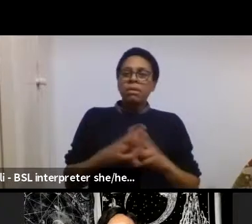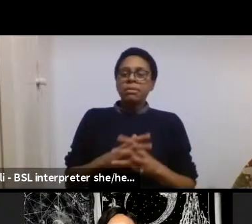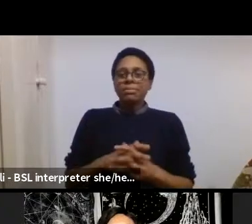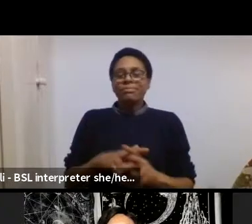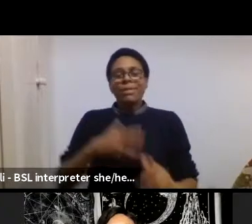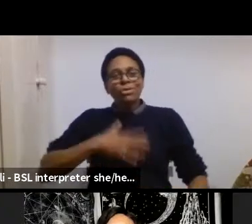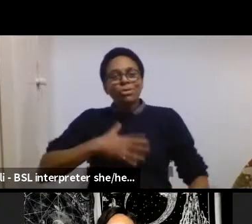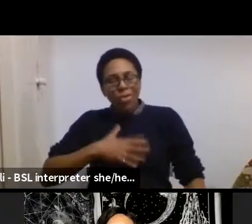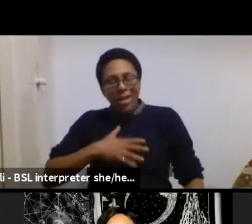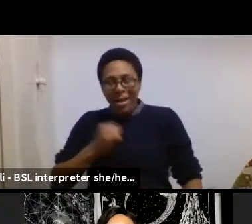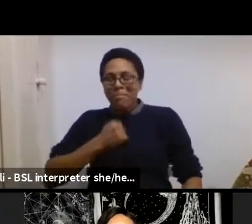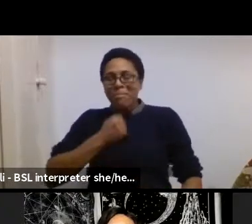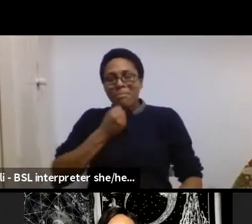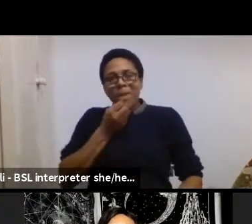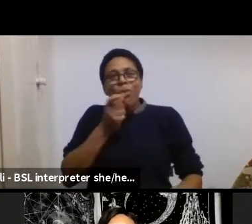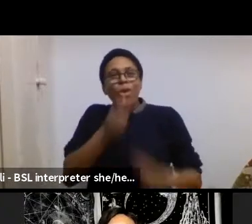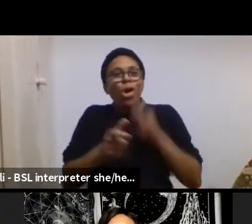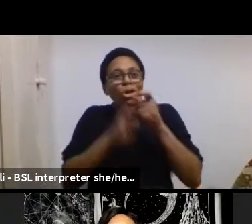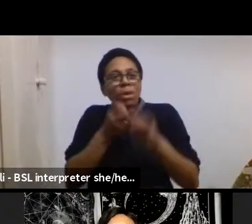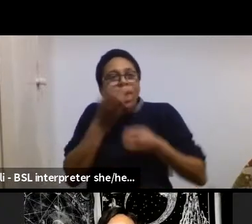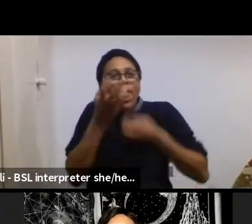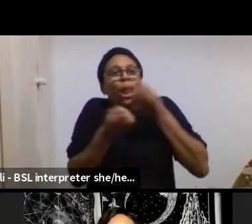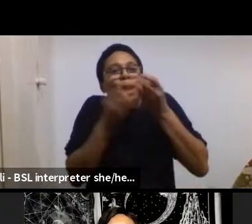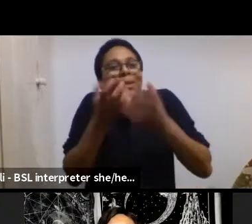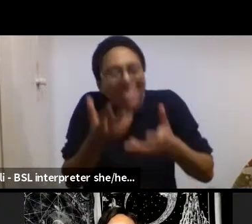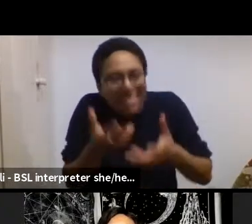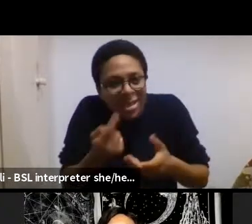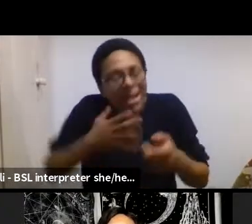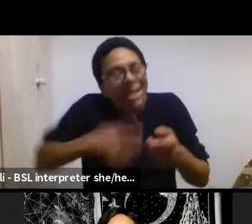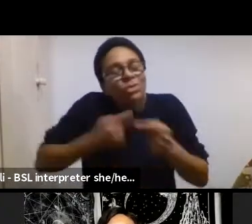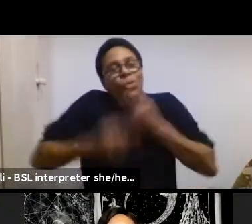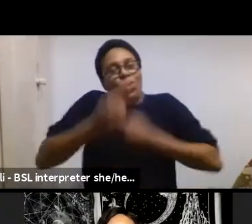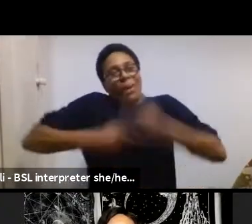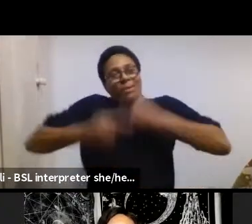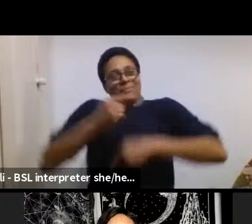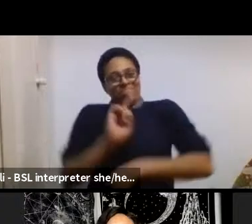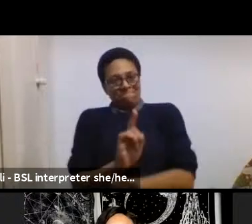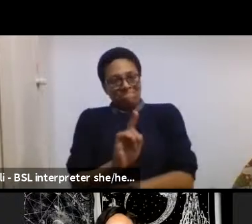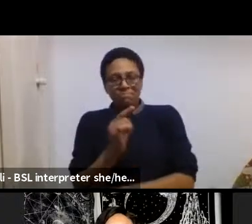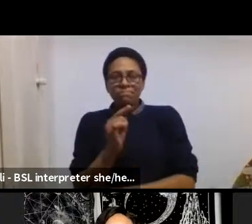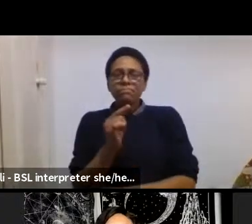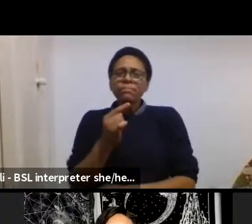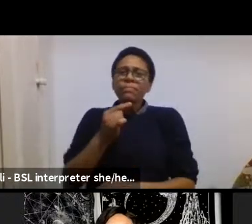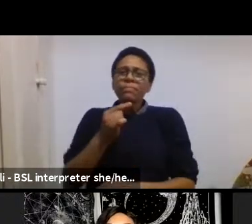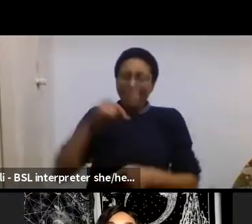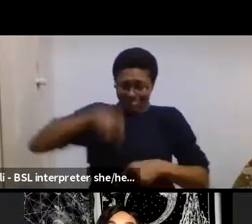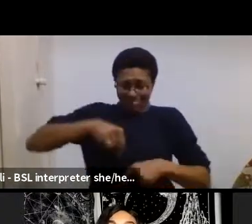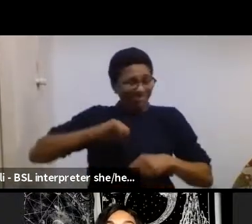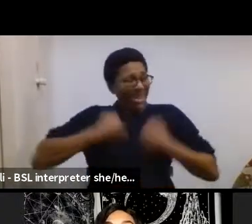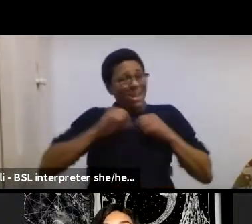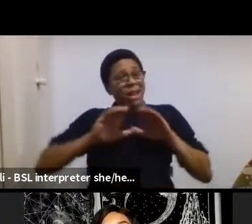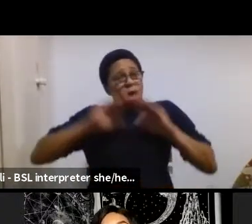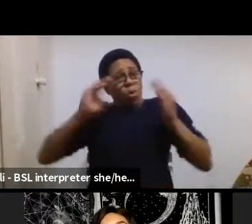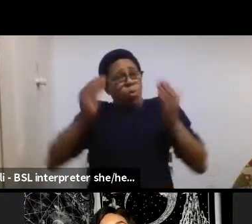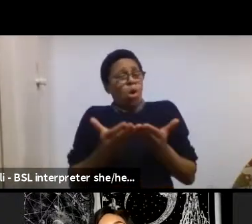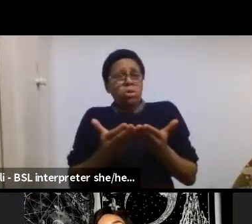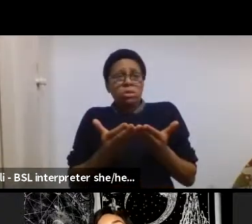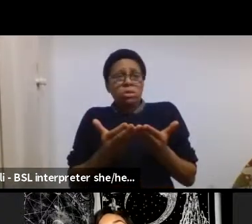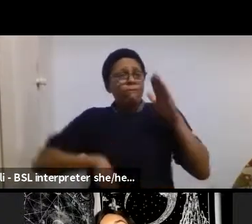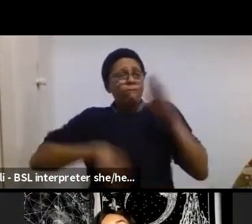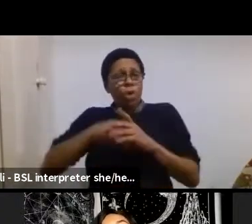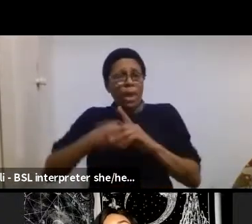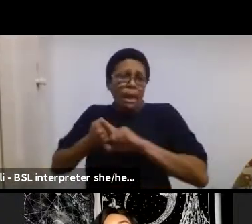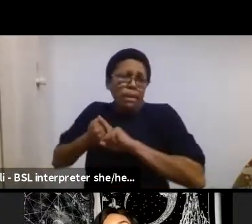sorry, I'm trying to get my words. We essentially live in a world that is very sexually driven. My partner is a photographer and